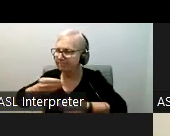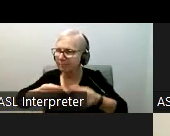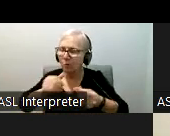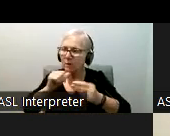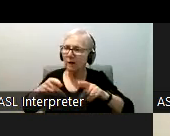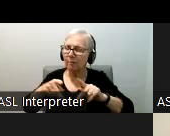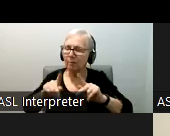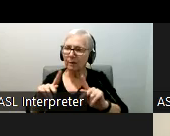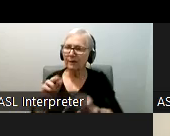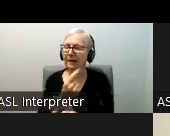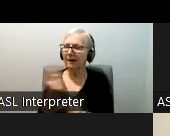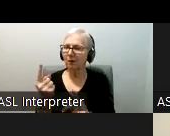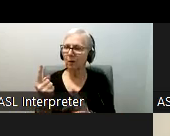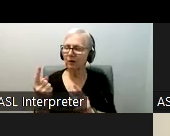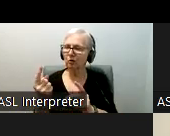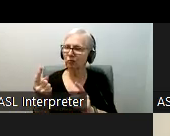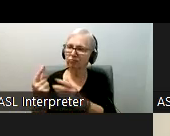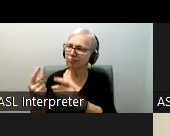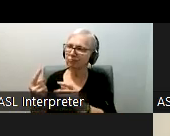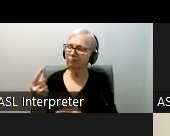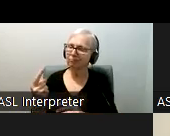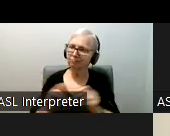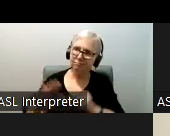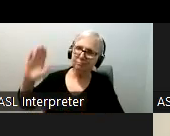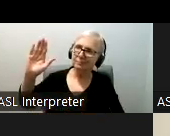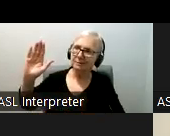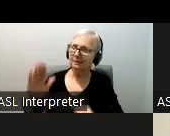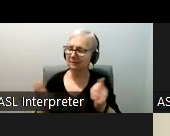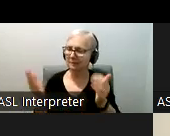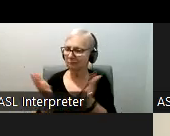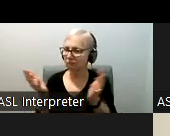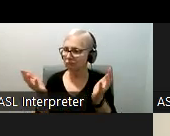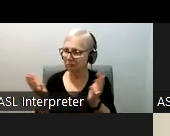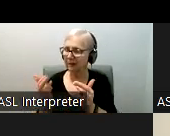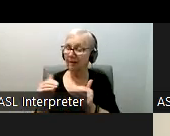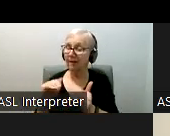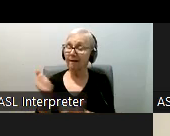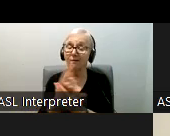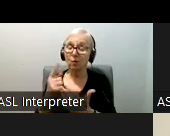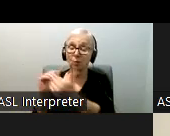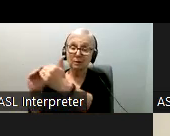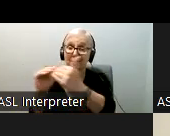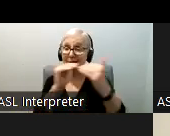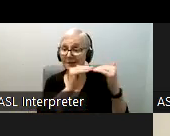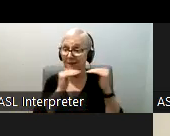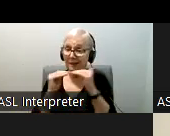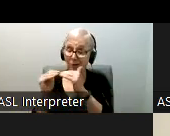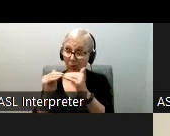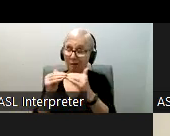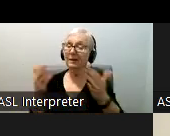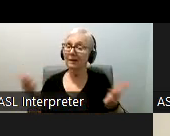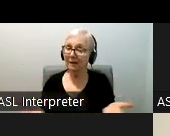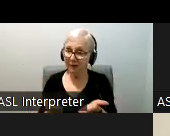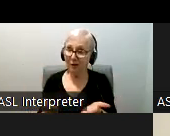allowing everybody to have a voice and speak up, and every person on this council is equal, and every person on this council is here for a